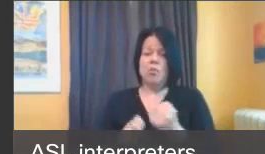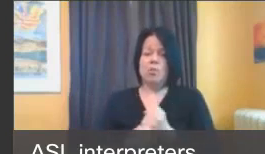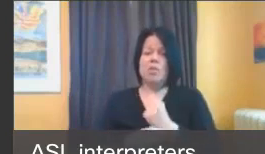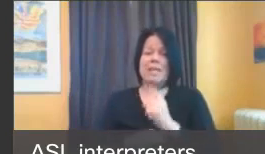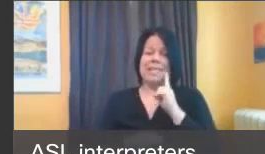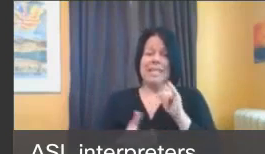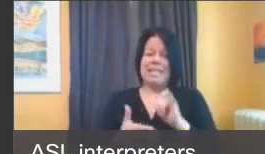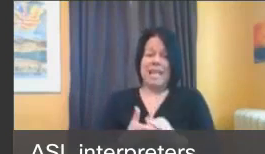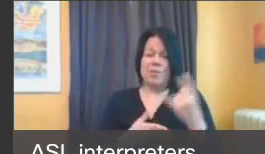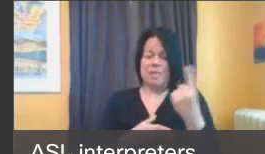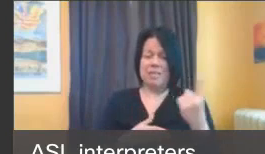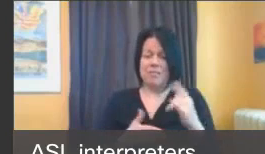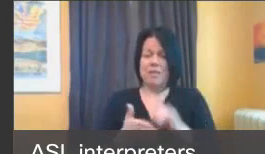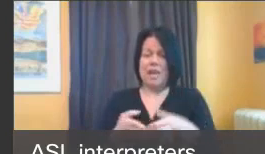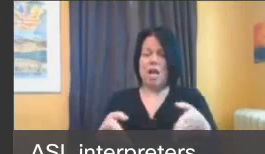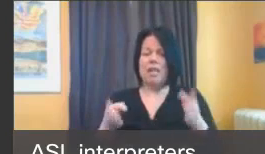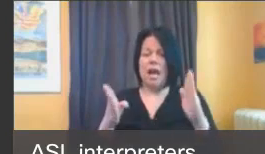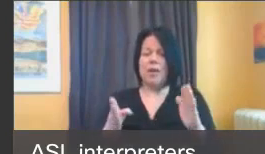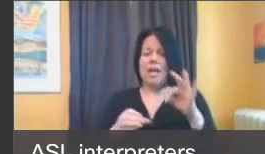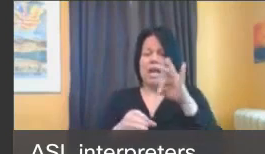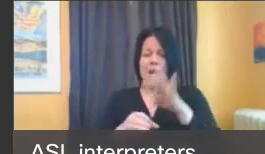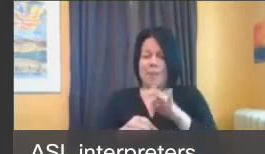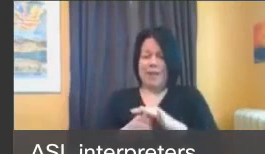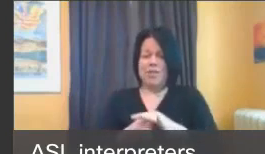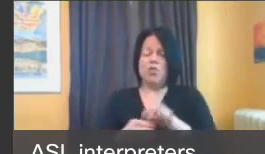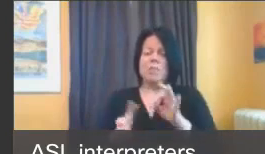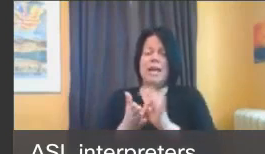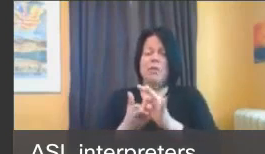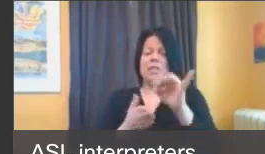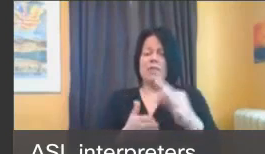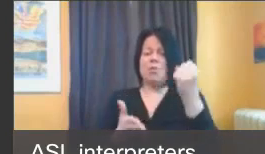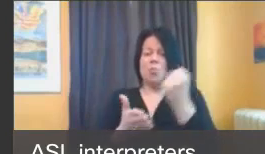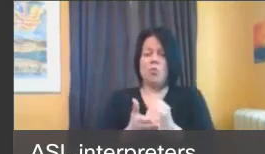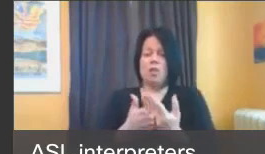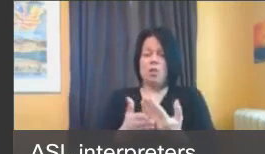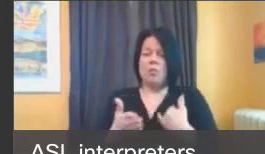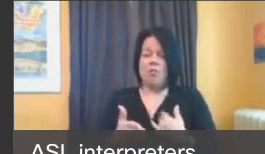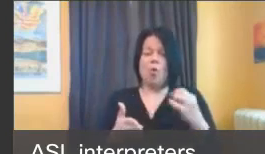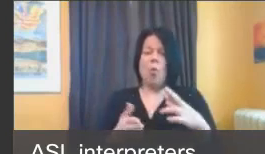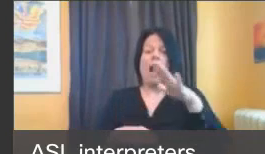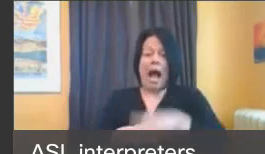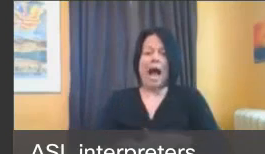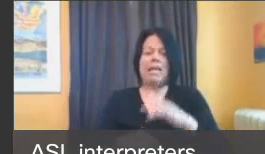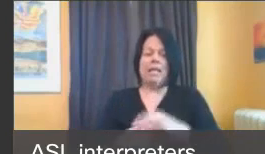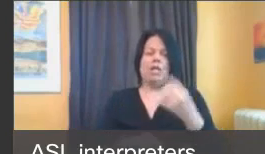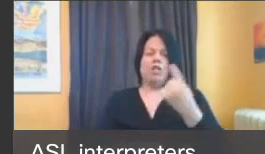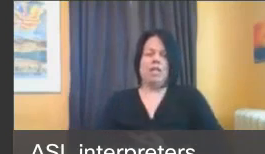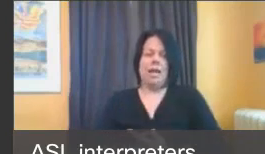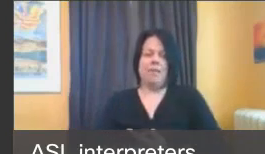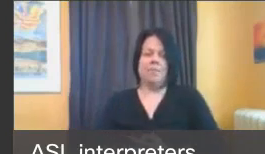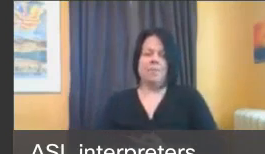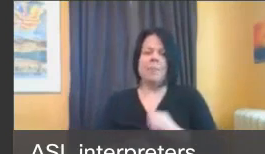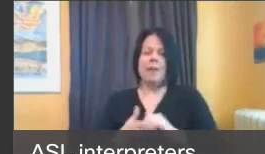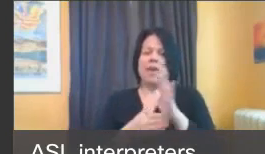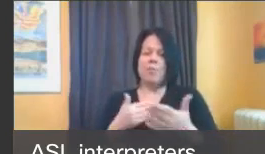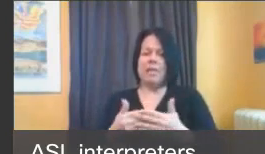that would be something that, you know, allowing ballots to be counted if they're postmarked before election day or on election day. That would be an